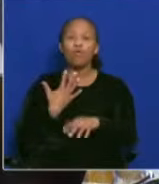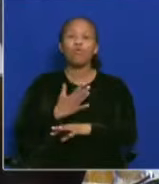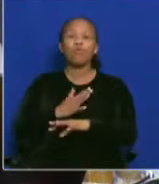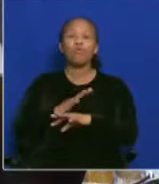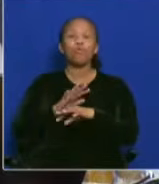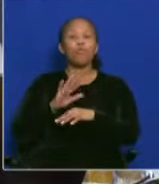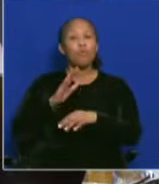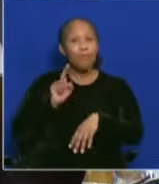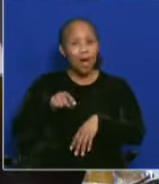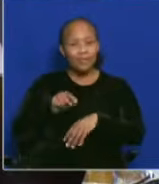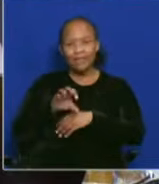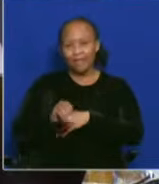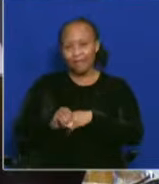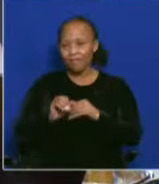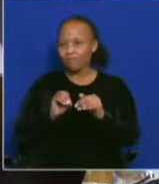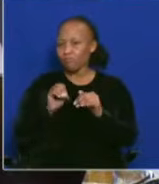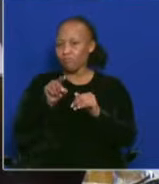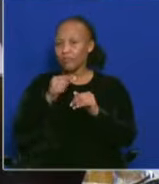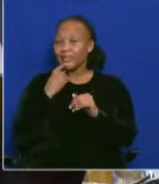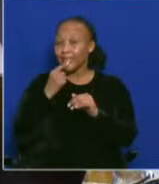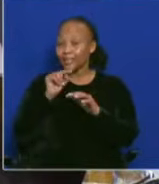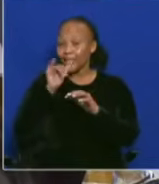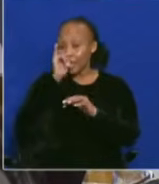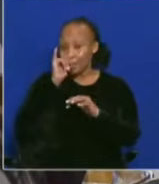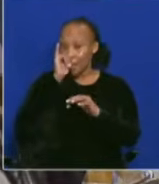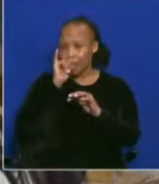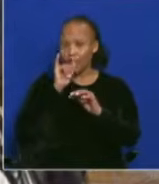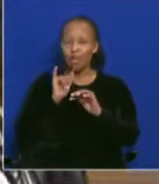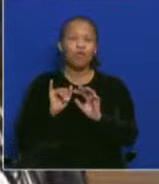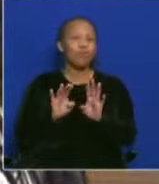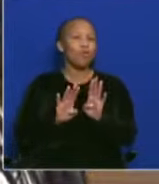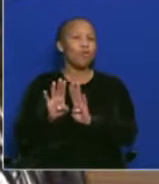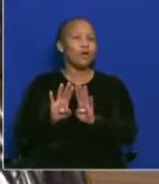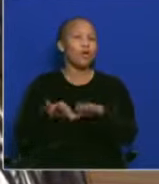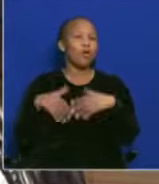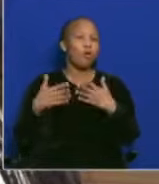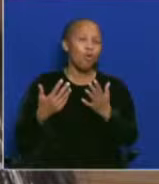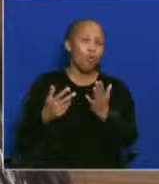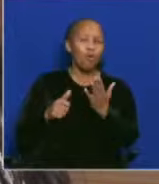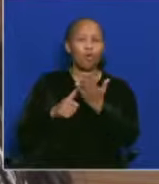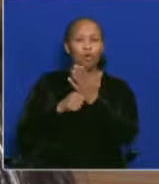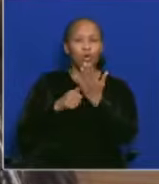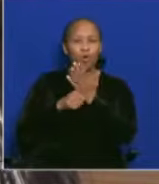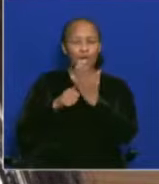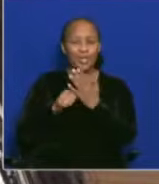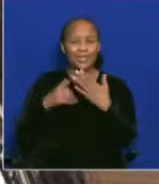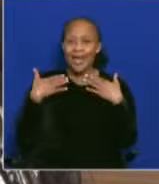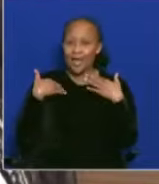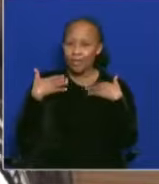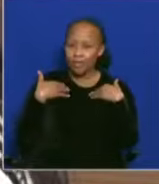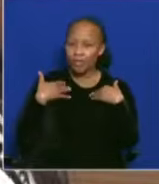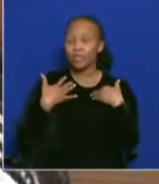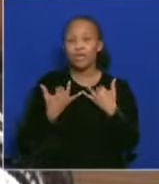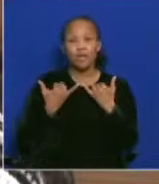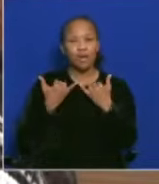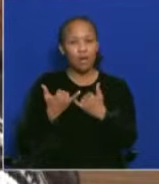of such disputes is not unusual in tax administration and should not without more be treated as evidence of unlawful conduct.